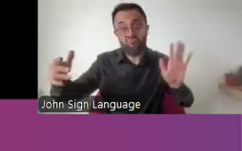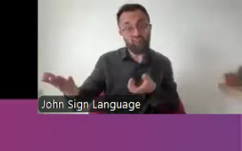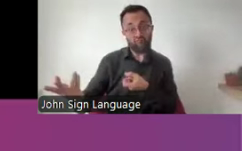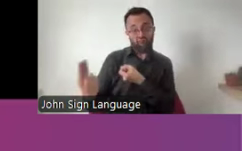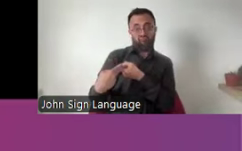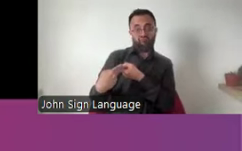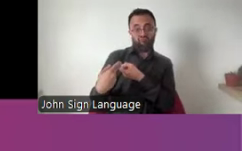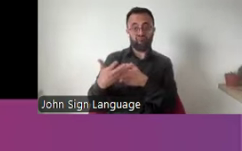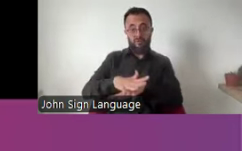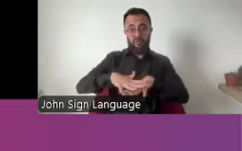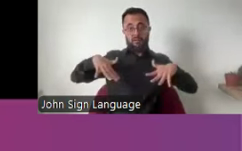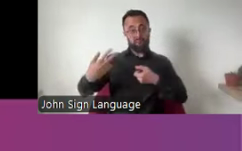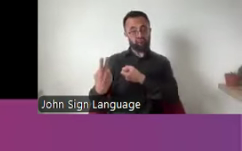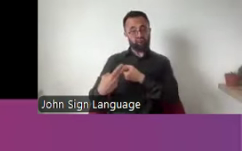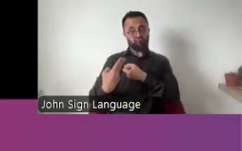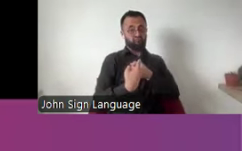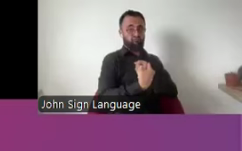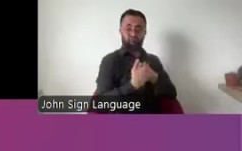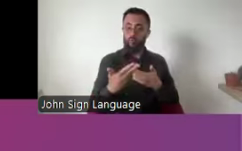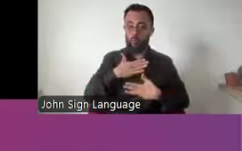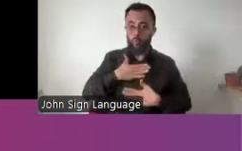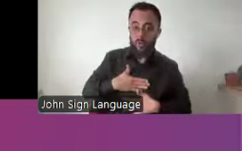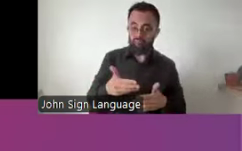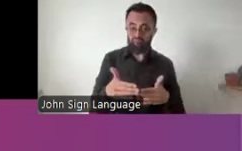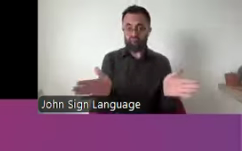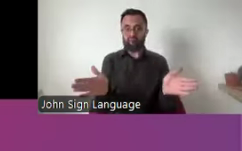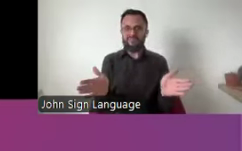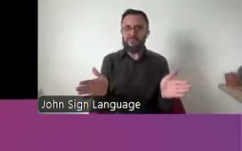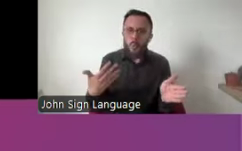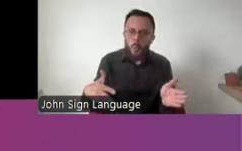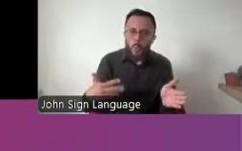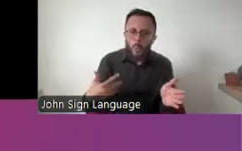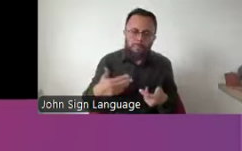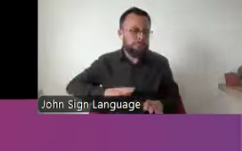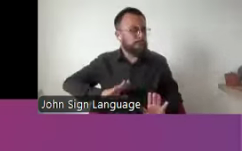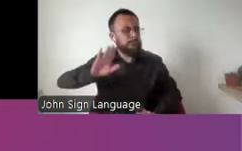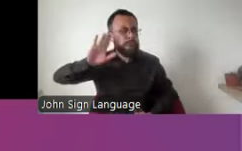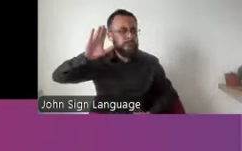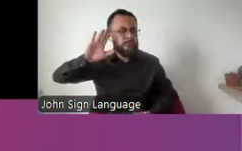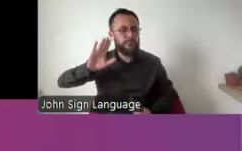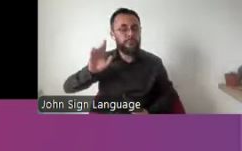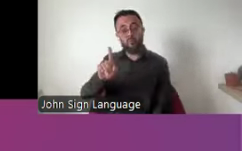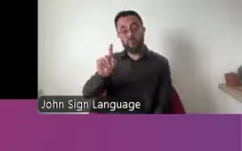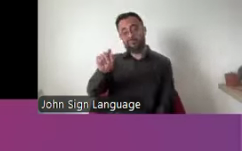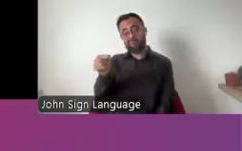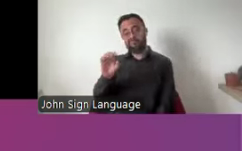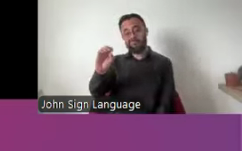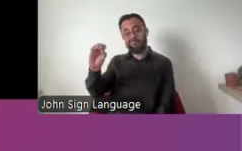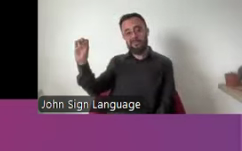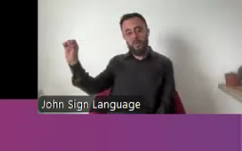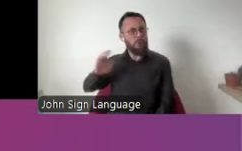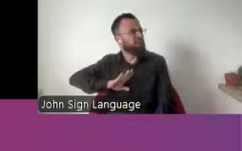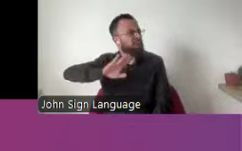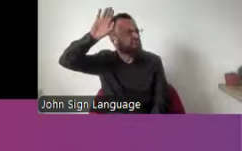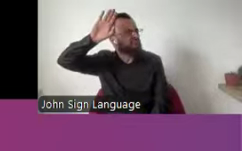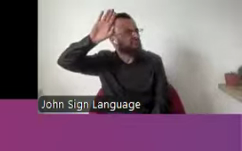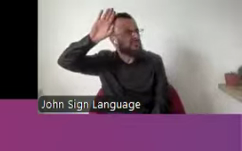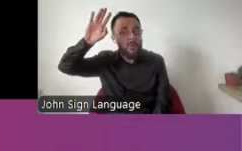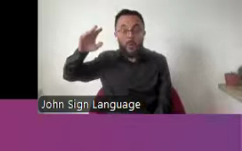1,000 expressions of interest. Within that, 272 organizations completed a